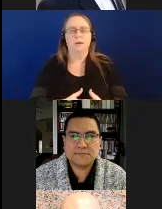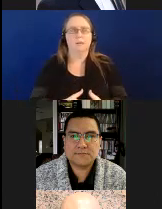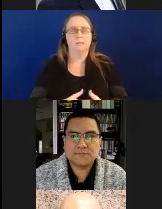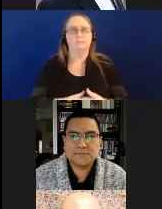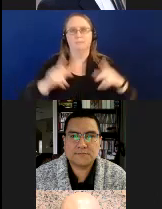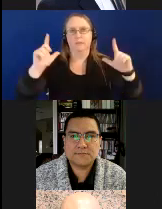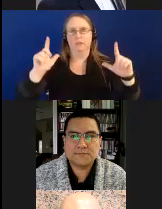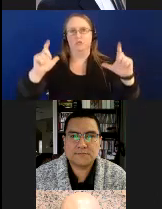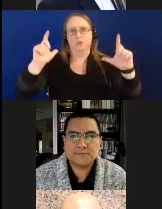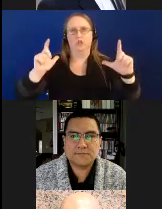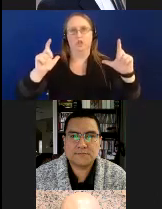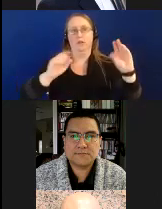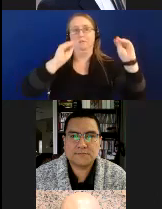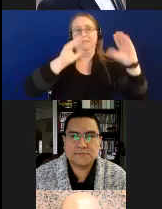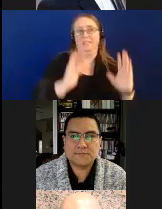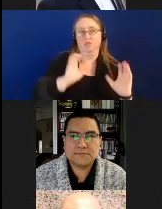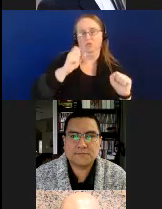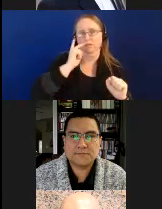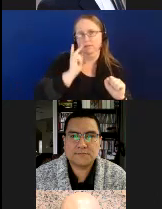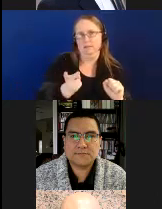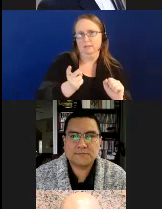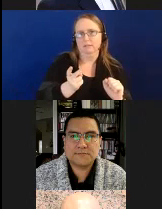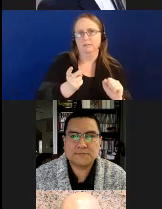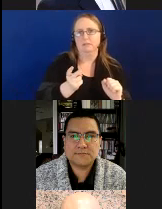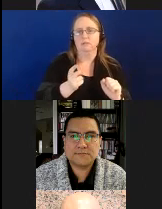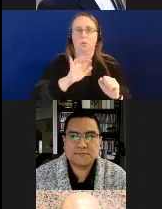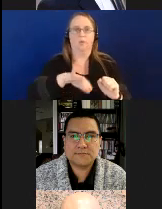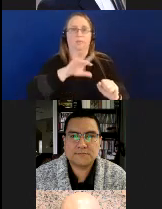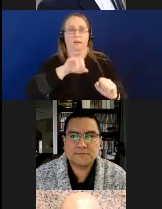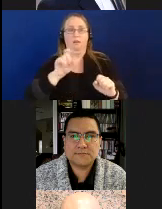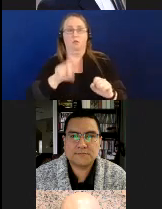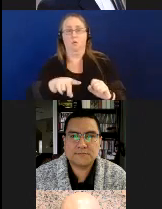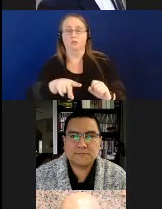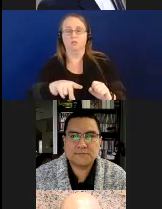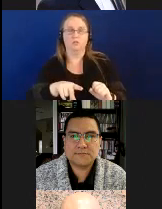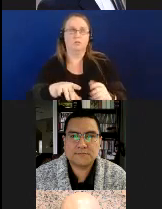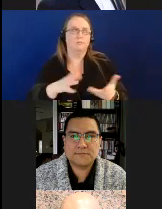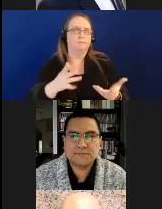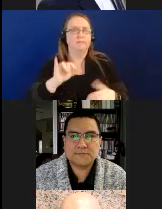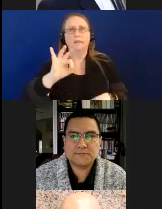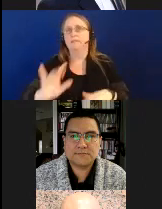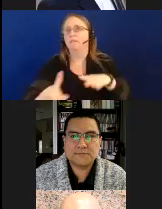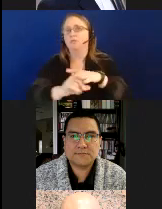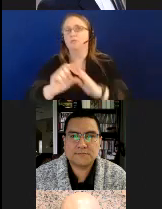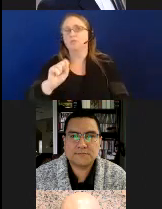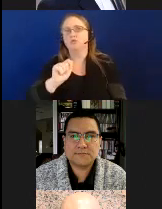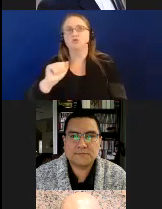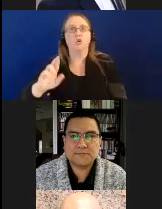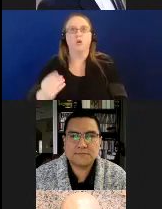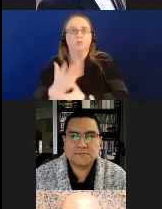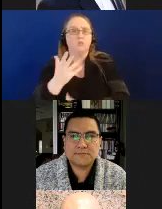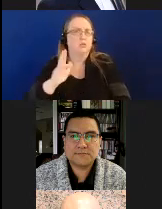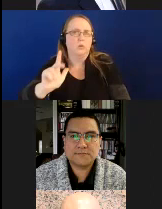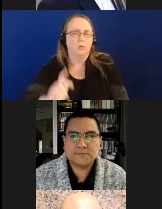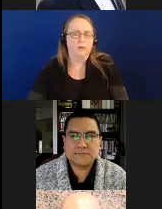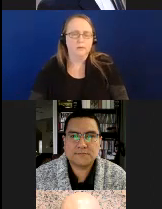screenshot of what a teacher might be able to see. So once this question, if this question were to show up on the STAAR in spring of 23,